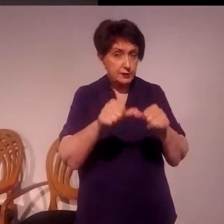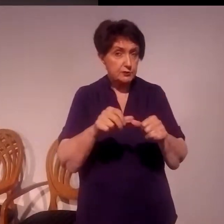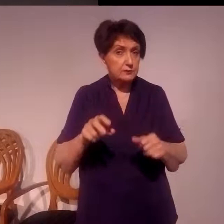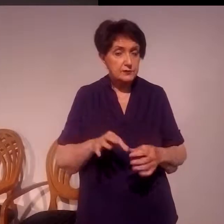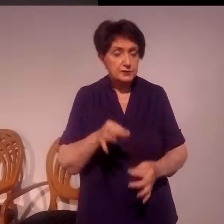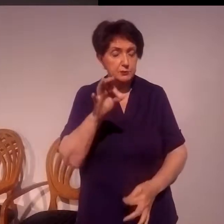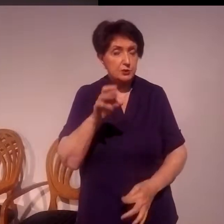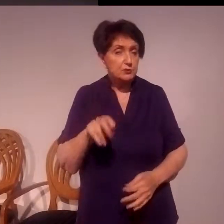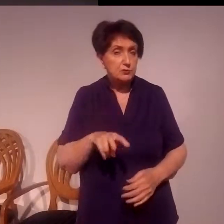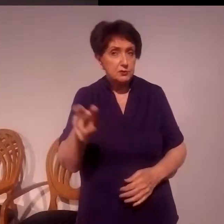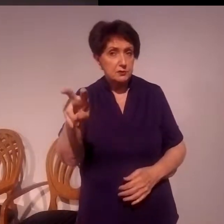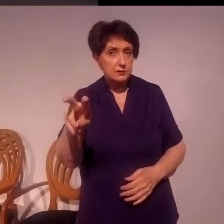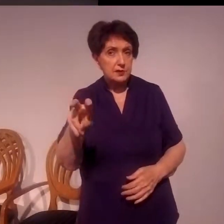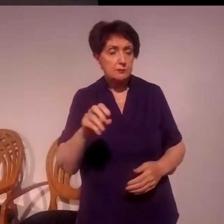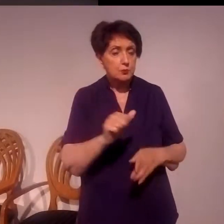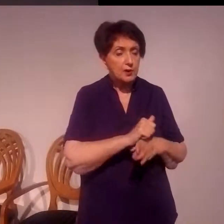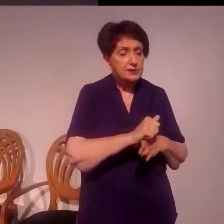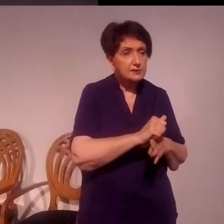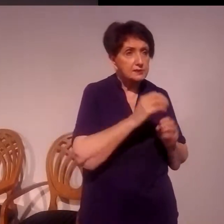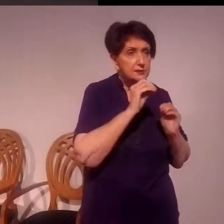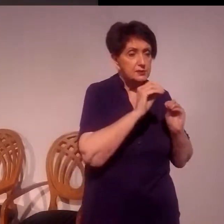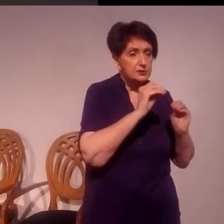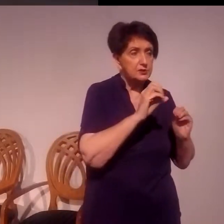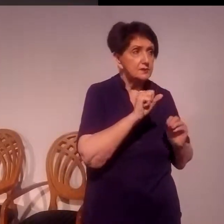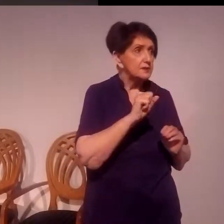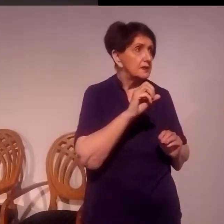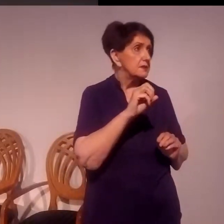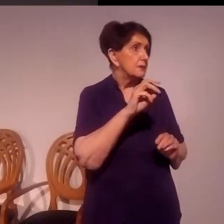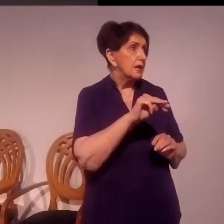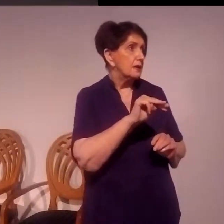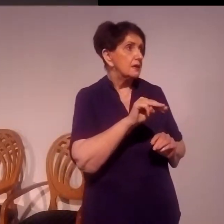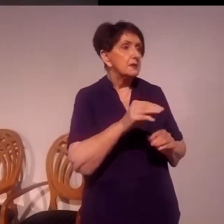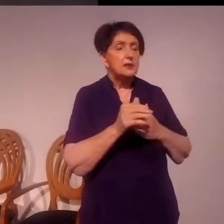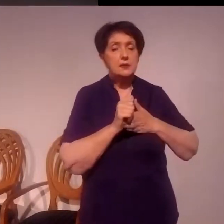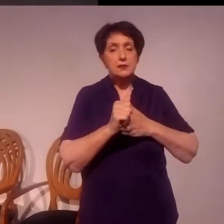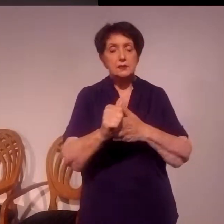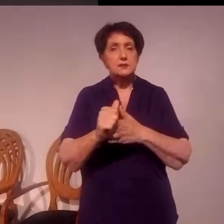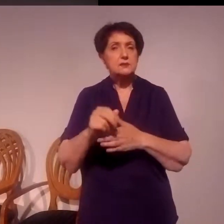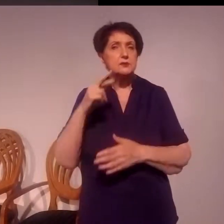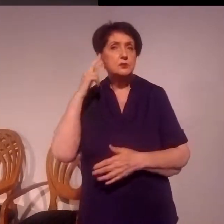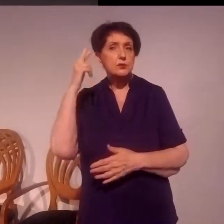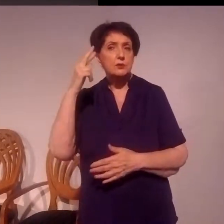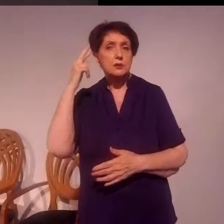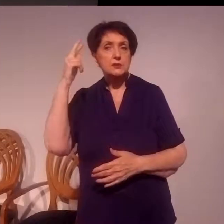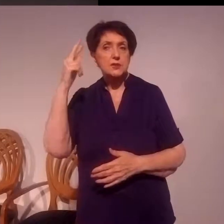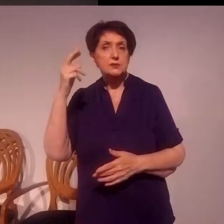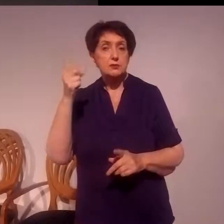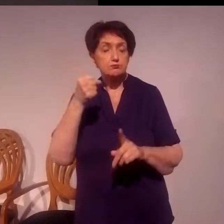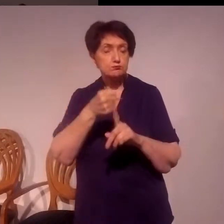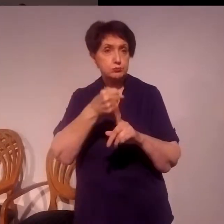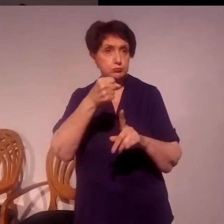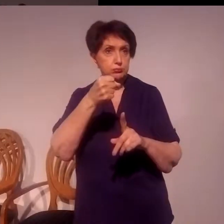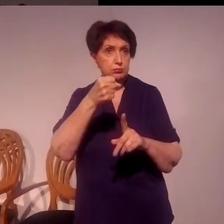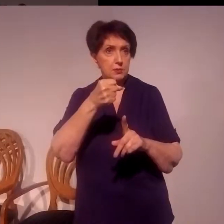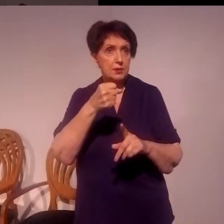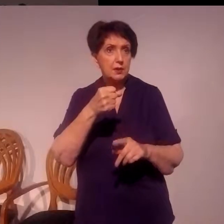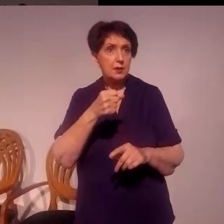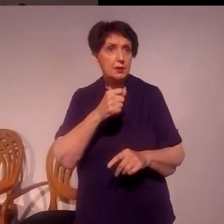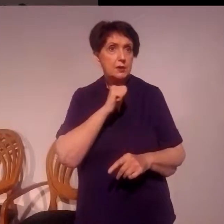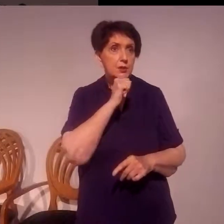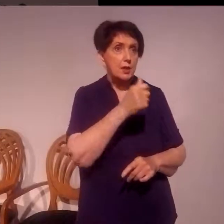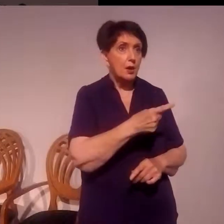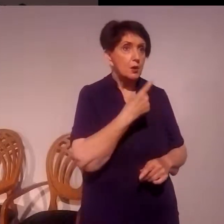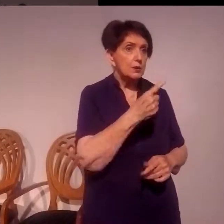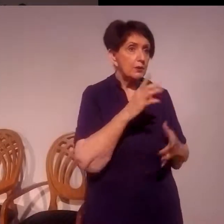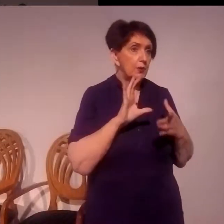the teachings of science and mind, then it leads us each to this realization that not only are we one with